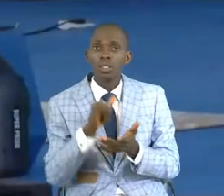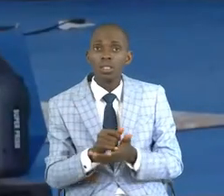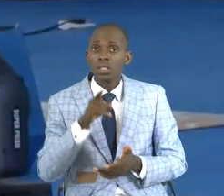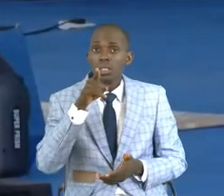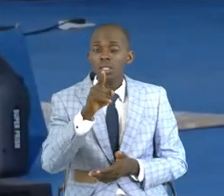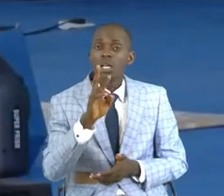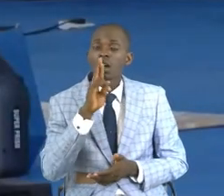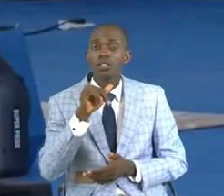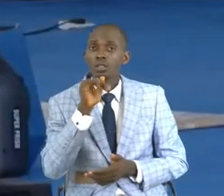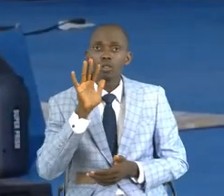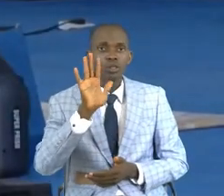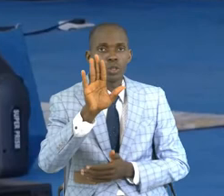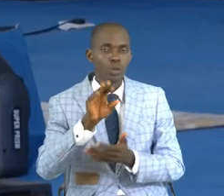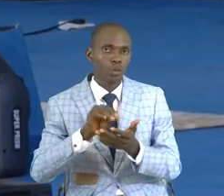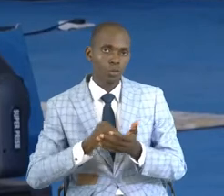your own.